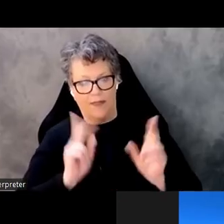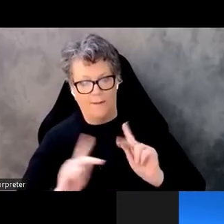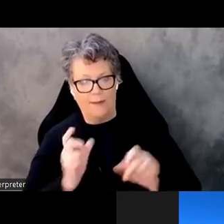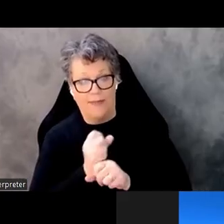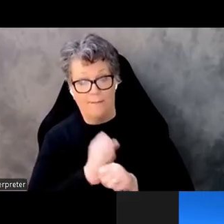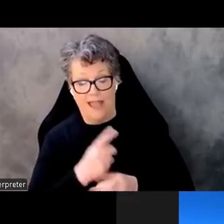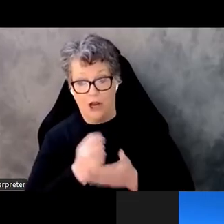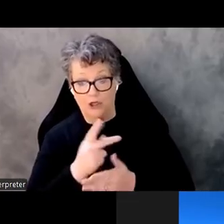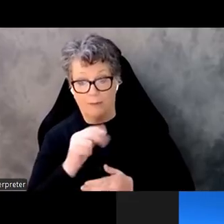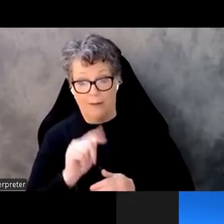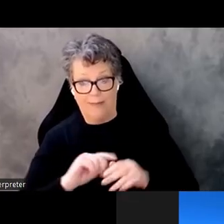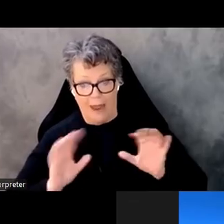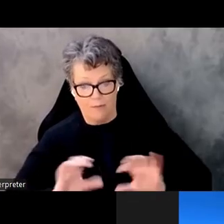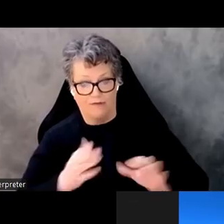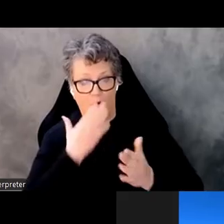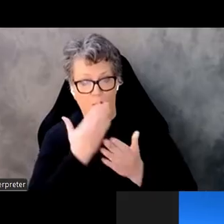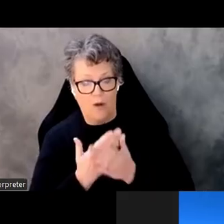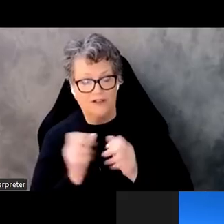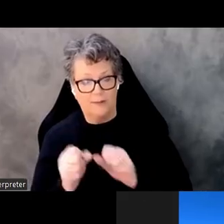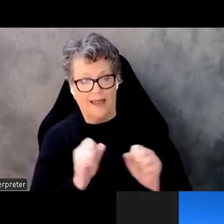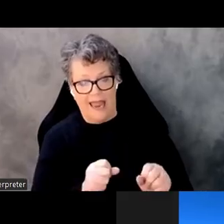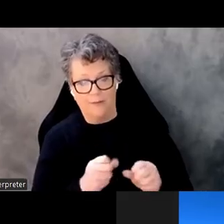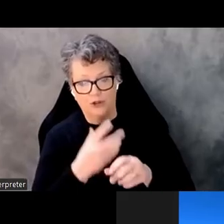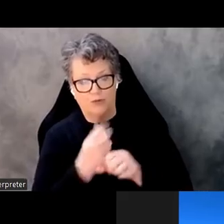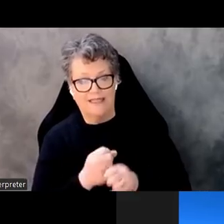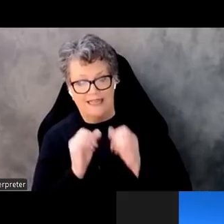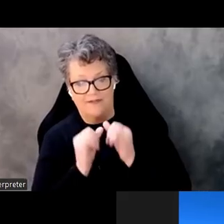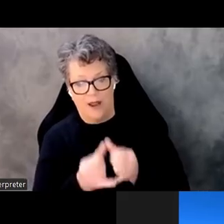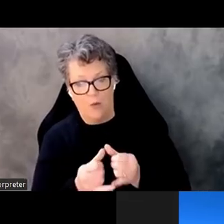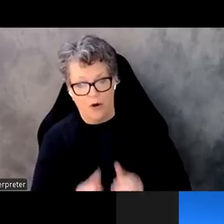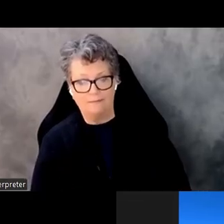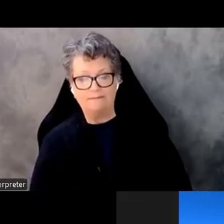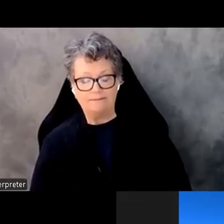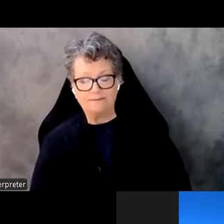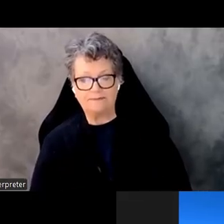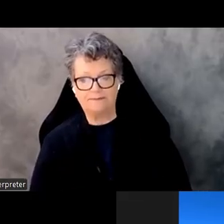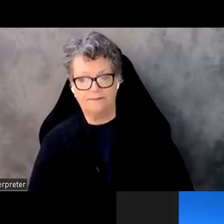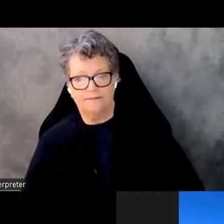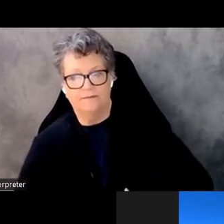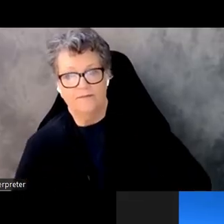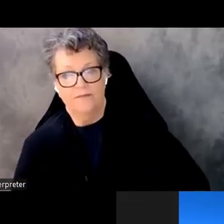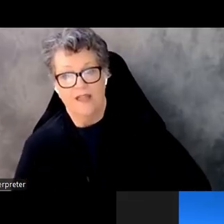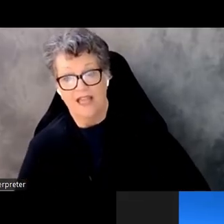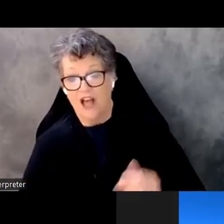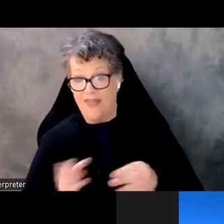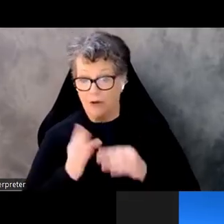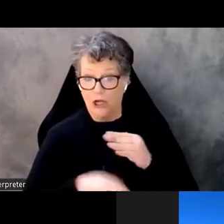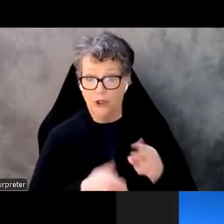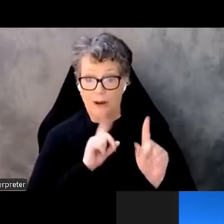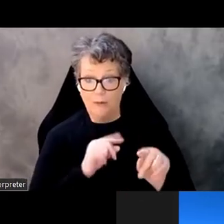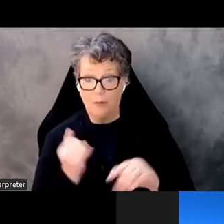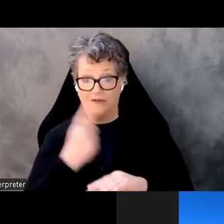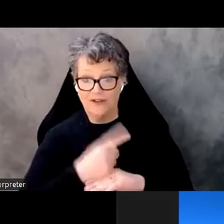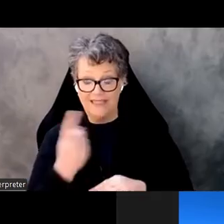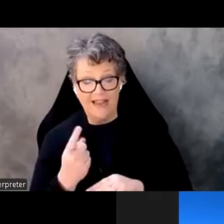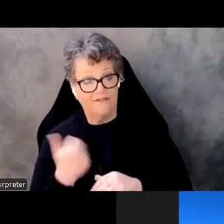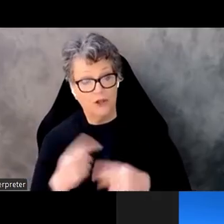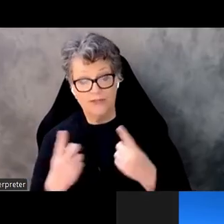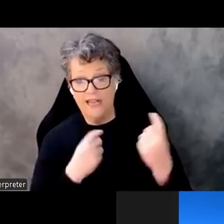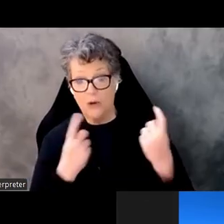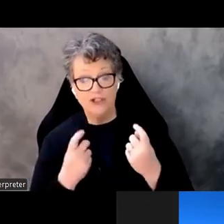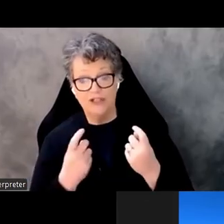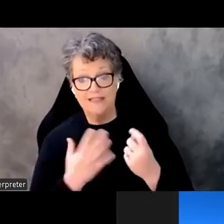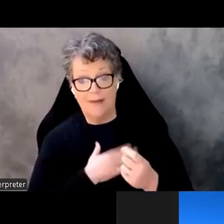treatment plant perform so well to be able to receive that Director's Award itself. So that's going to conclude my report for today. If there's any questions on